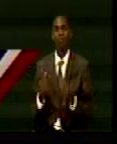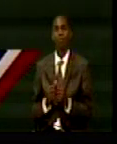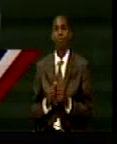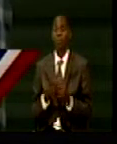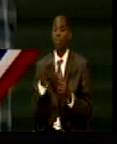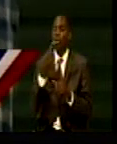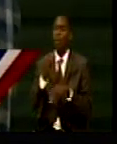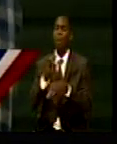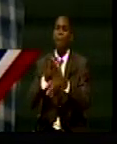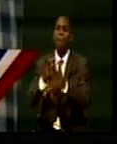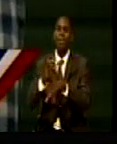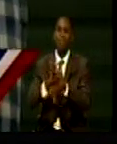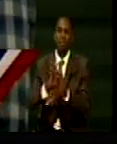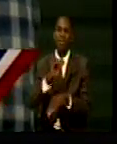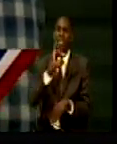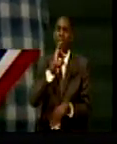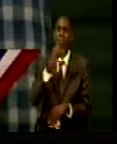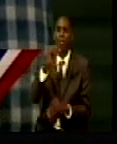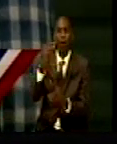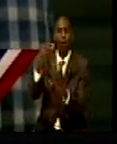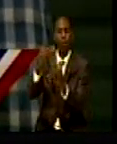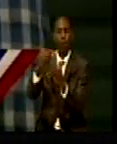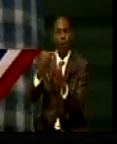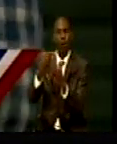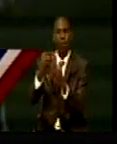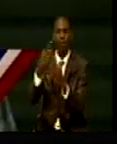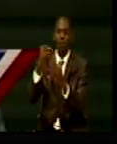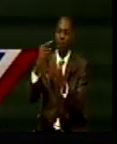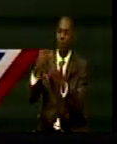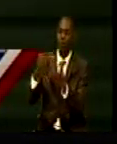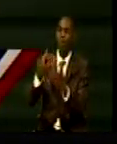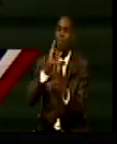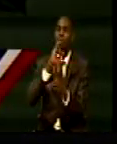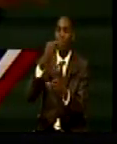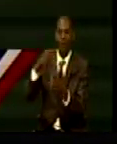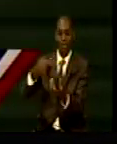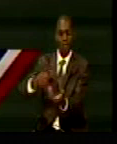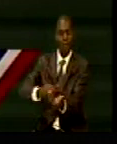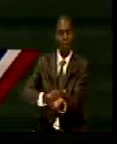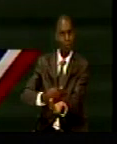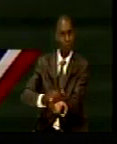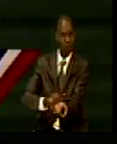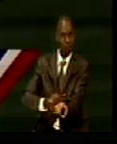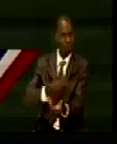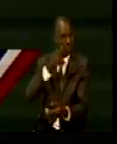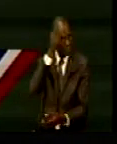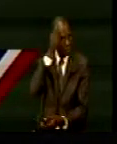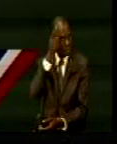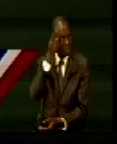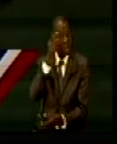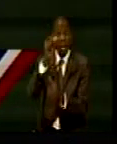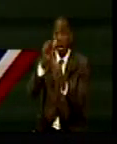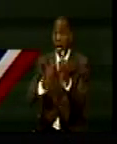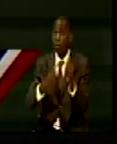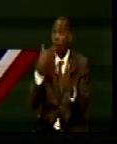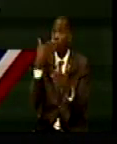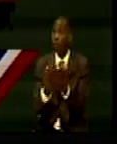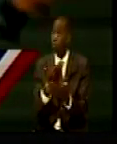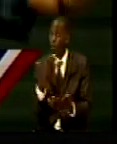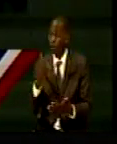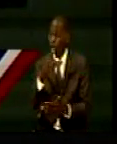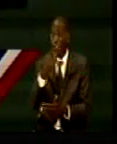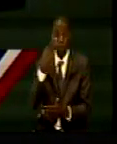is the word. The word is the gospel. Understand? Every good thing you see on